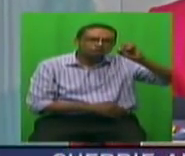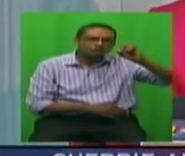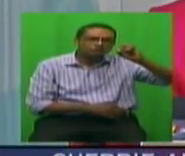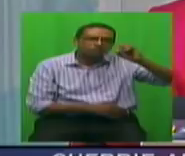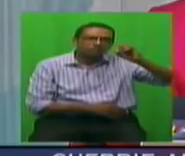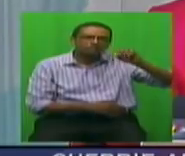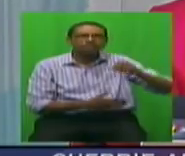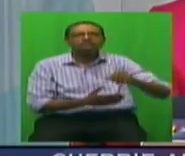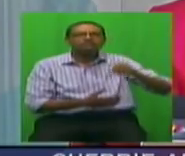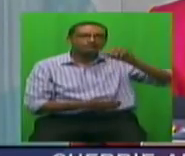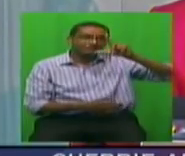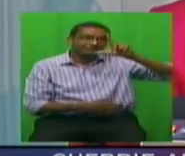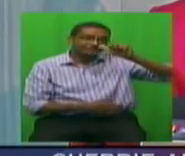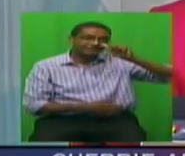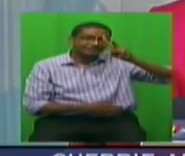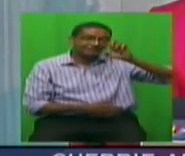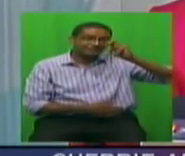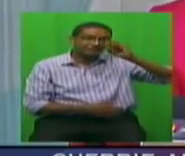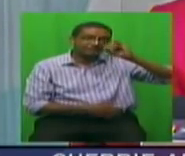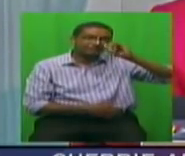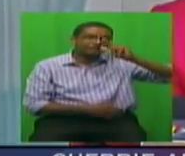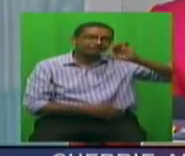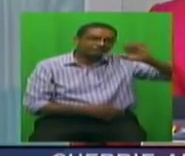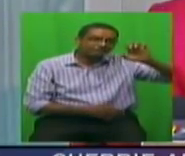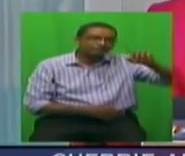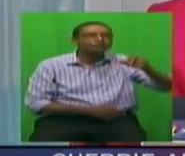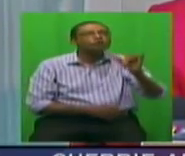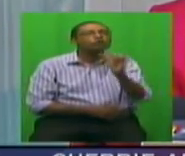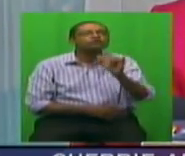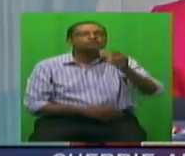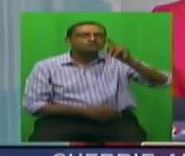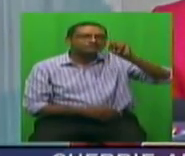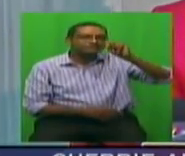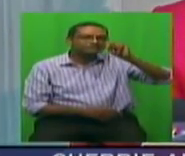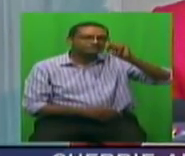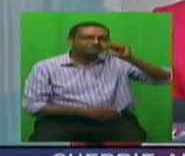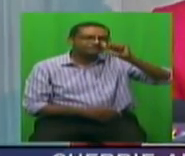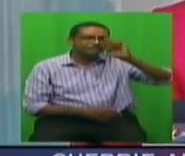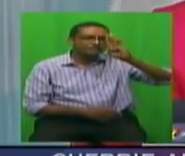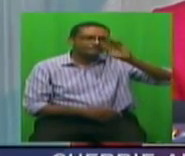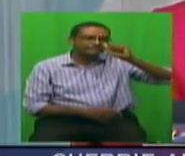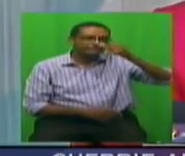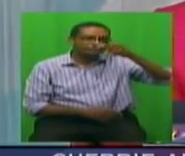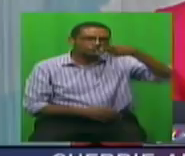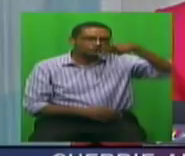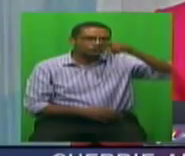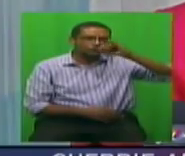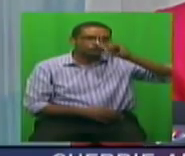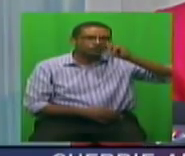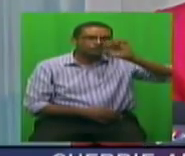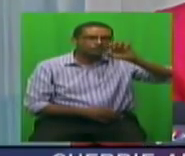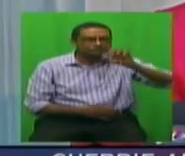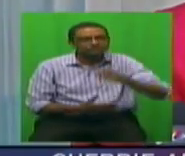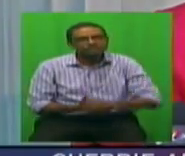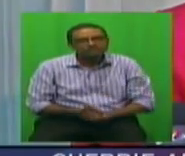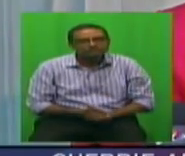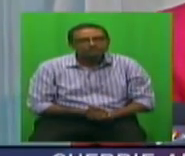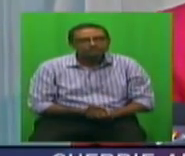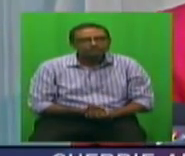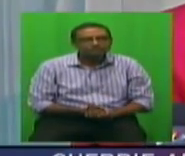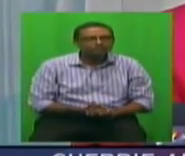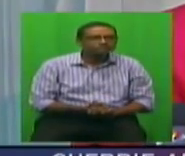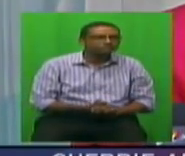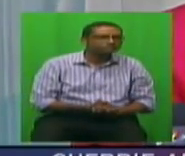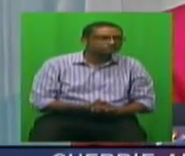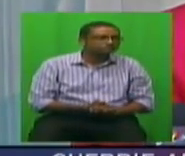As at this morning, we would have completed 110 assessments in Shogunas, 137 in Rio